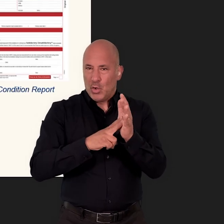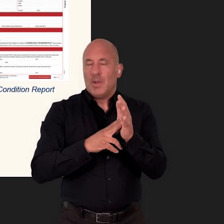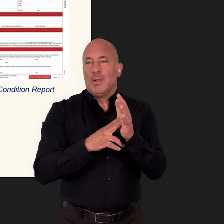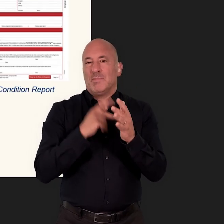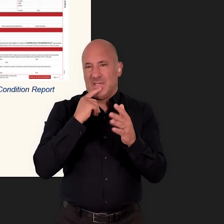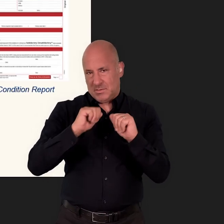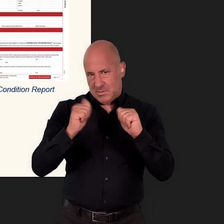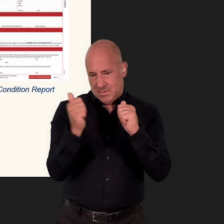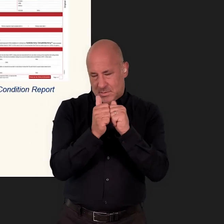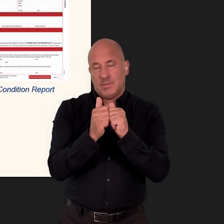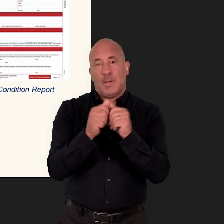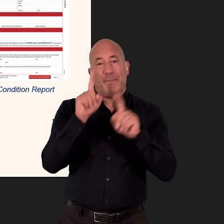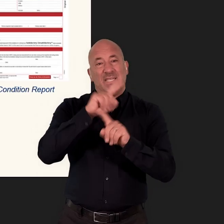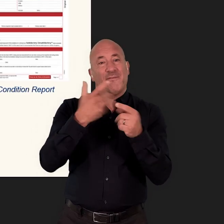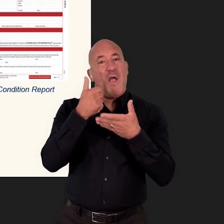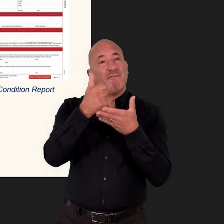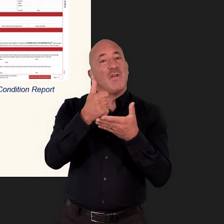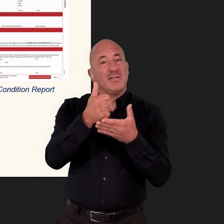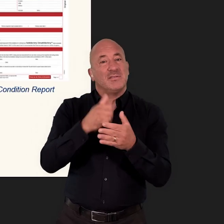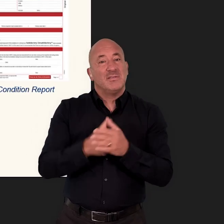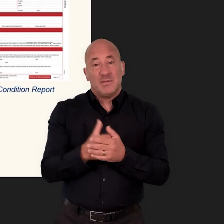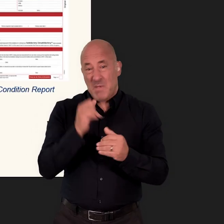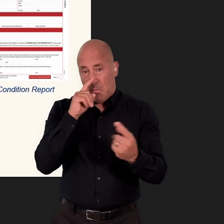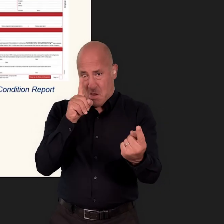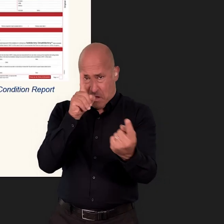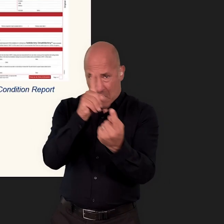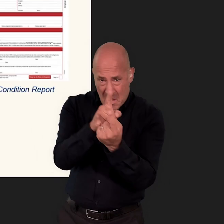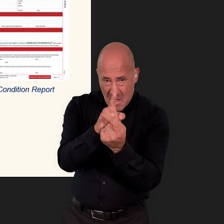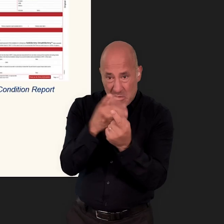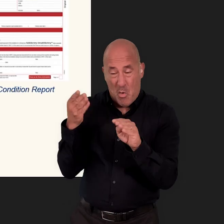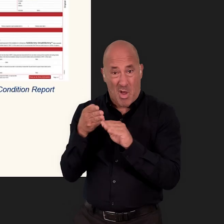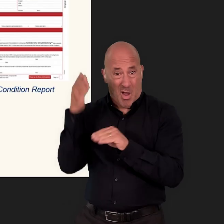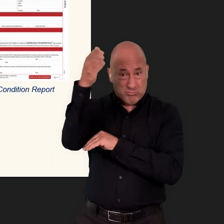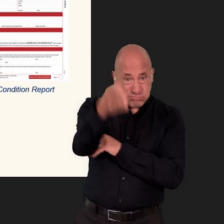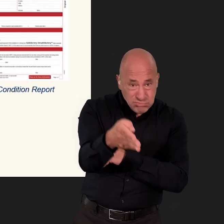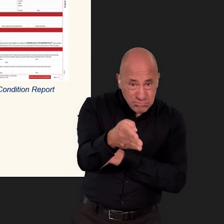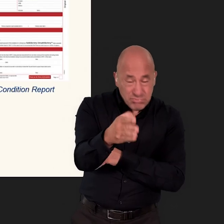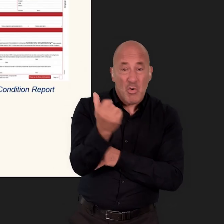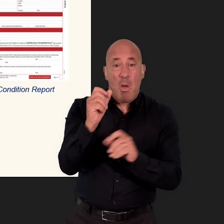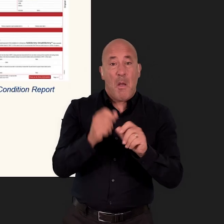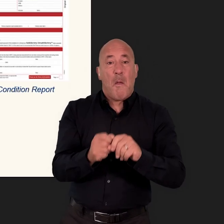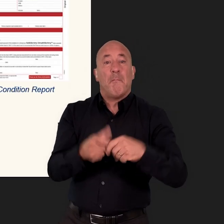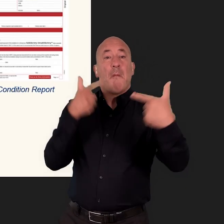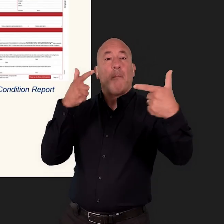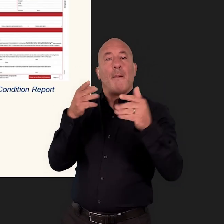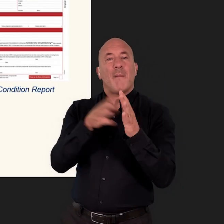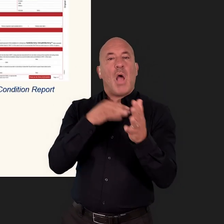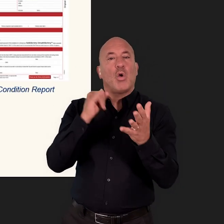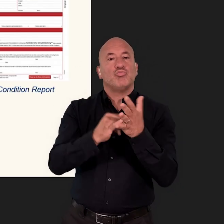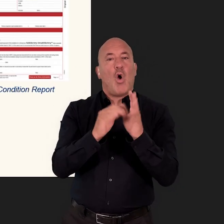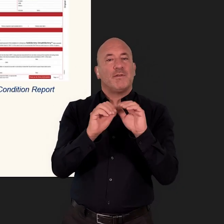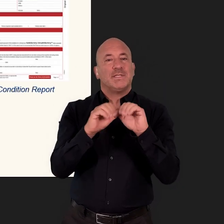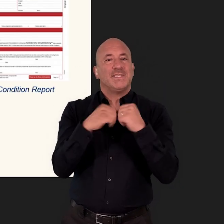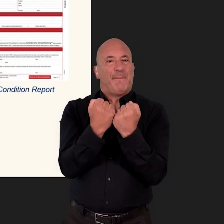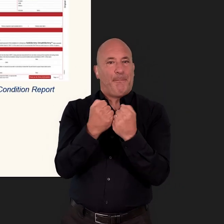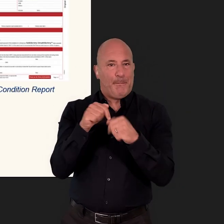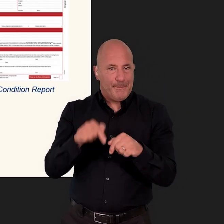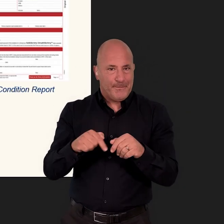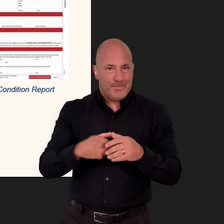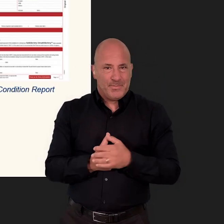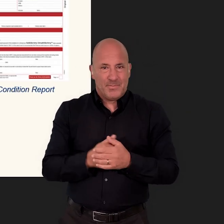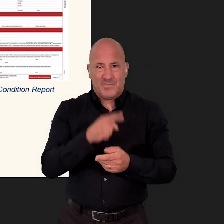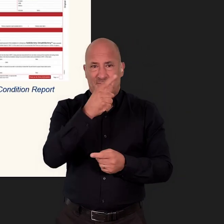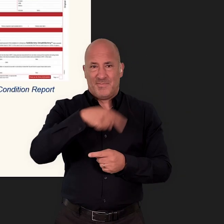June to arrange advice meetings. These may be in person on site or may be held virtually via Microsoft